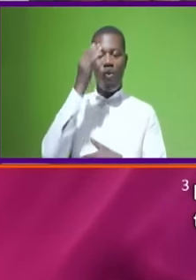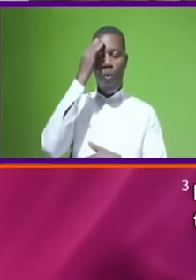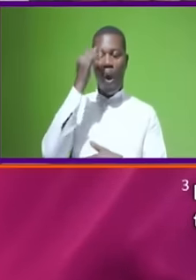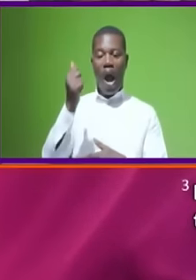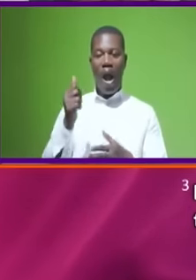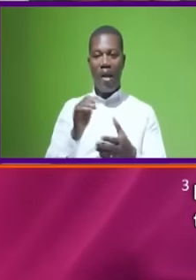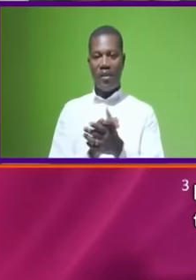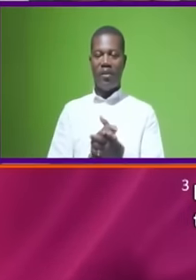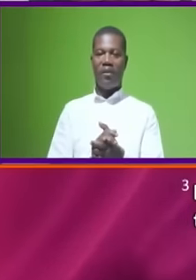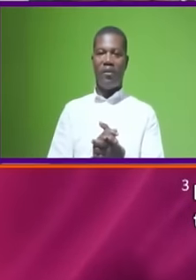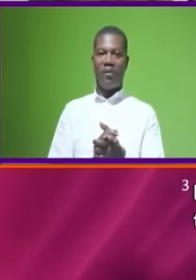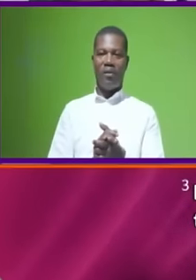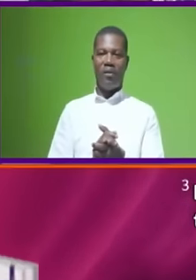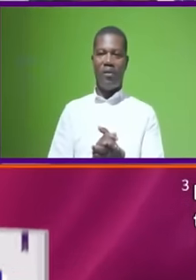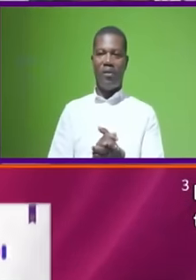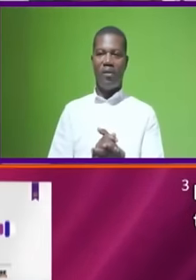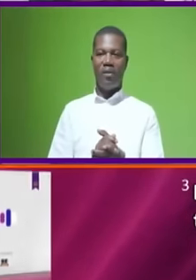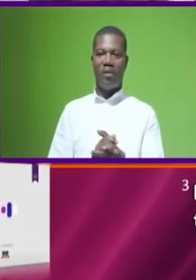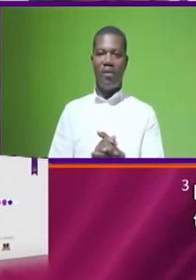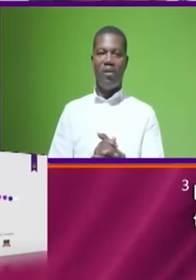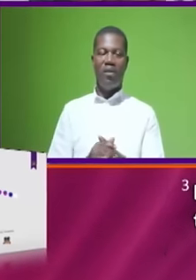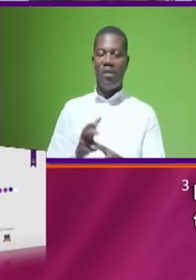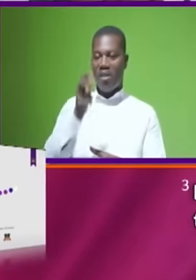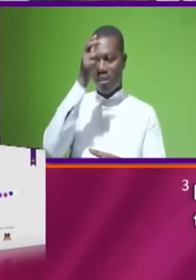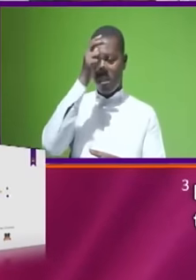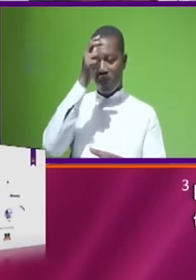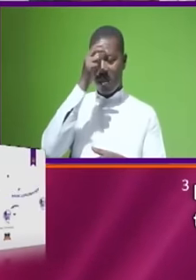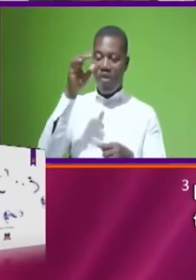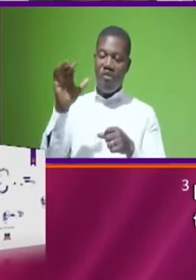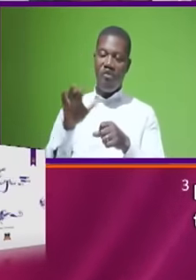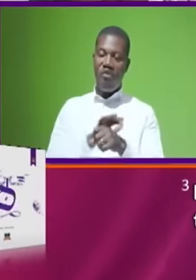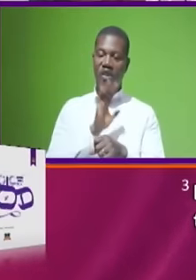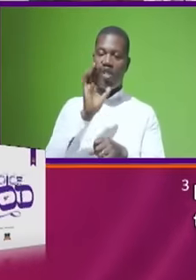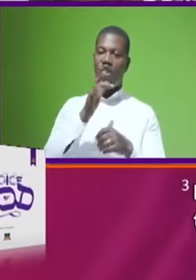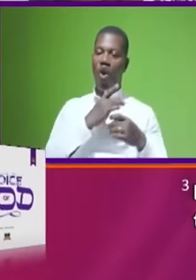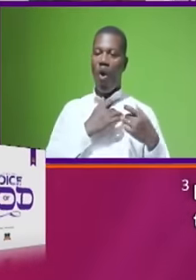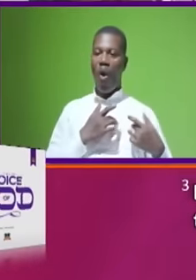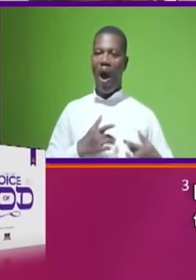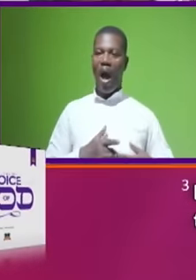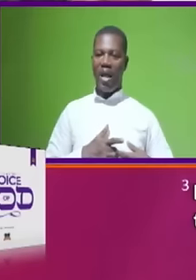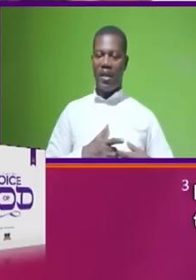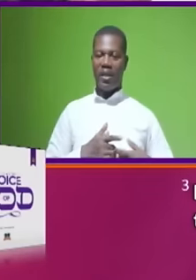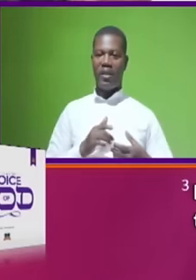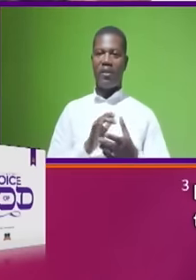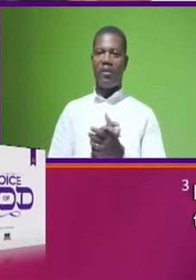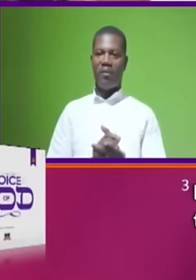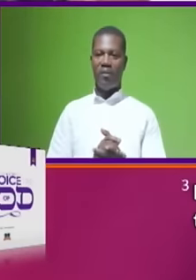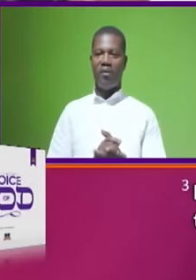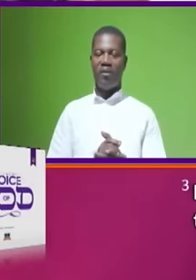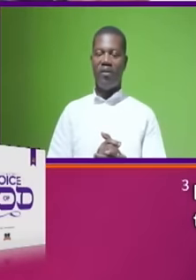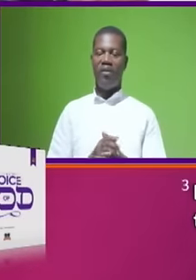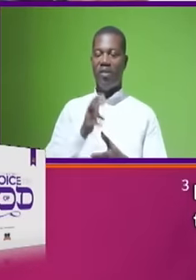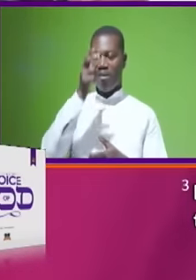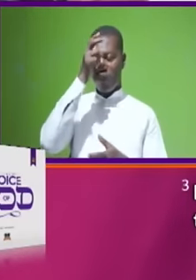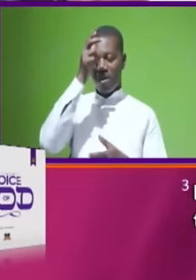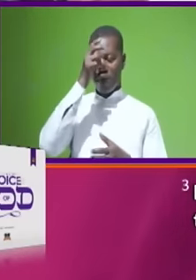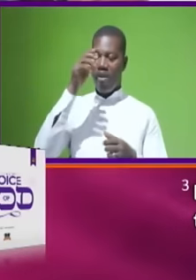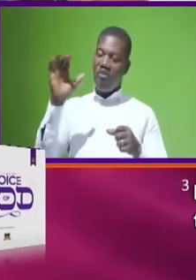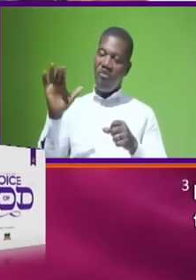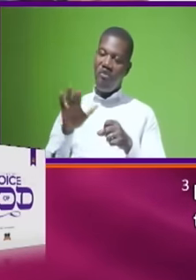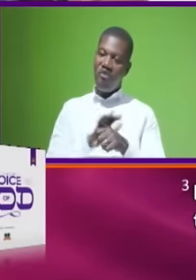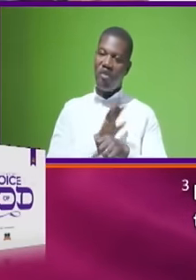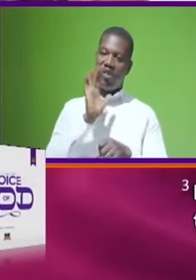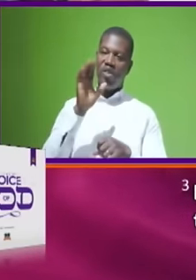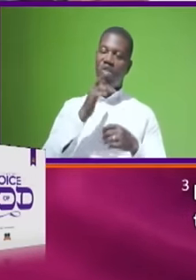Adentina. Adentina. Satan ashe wakoma ma. Satan ashe wakoma